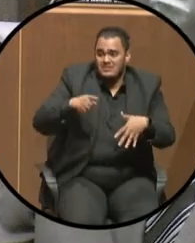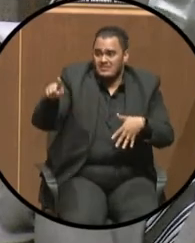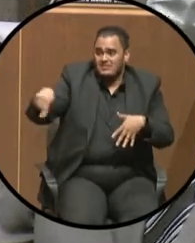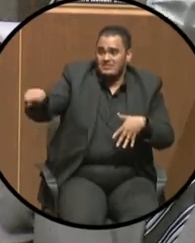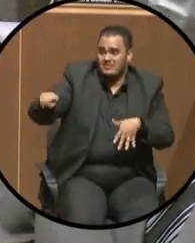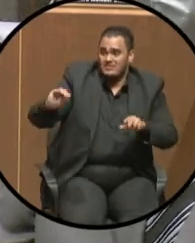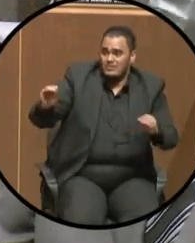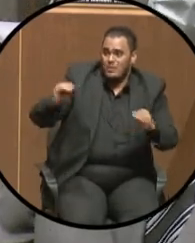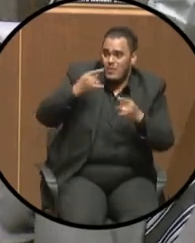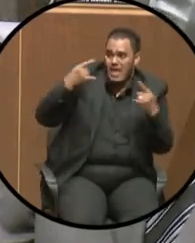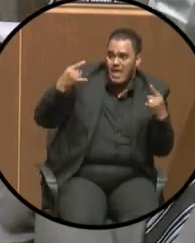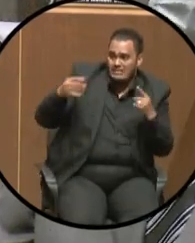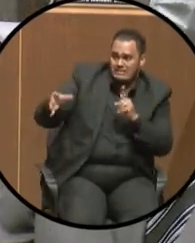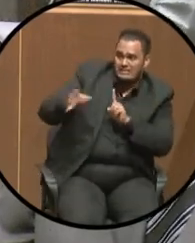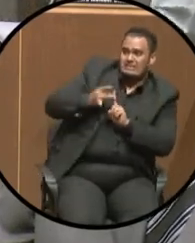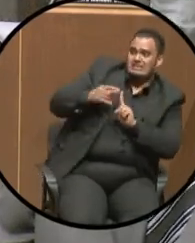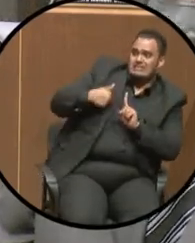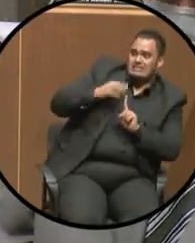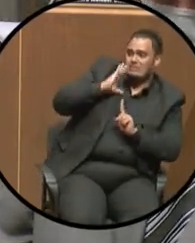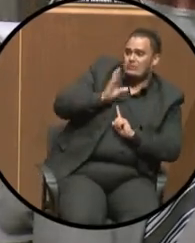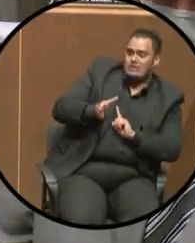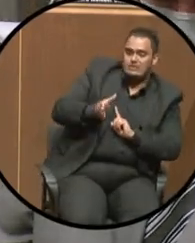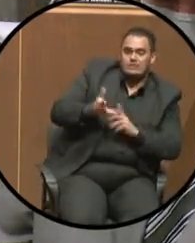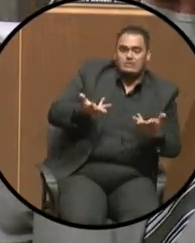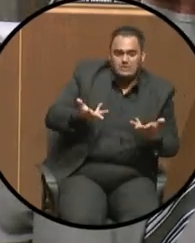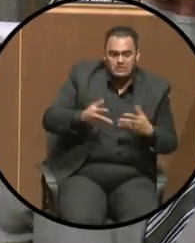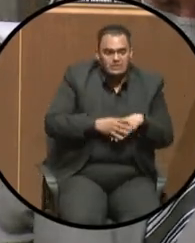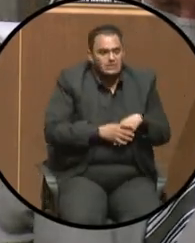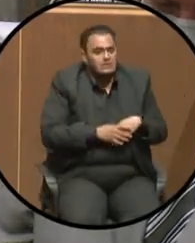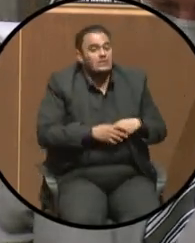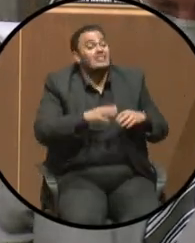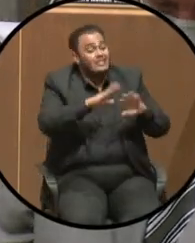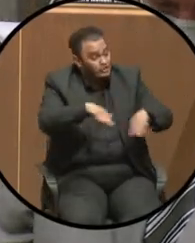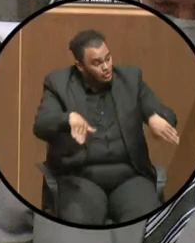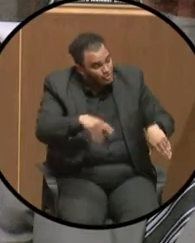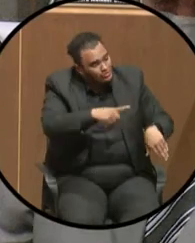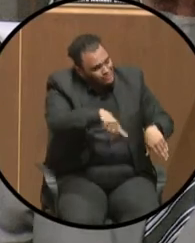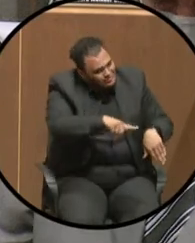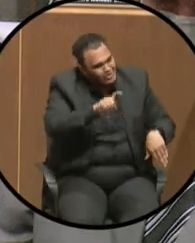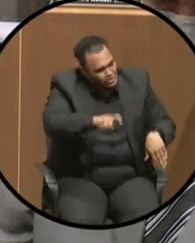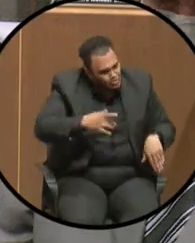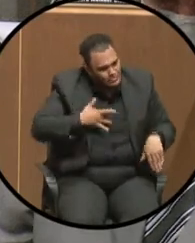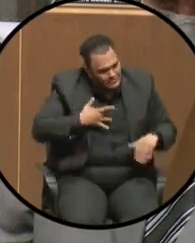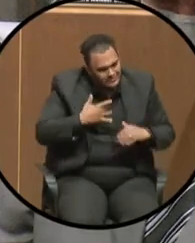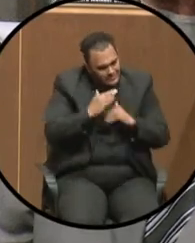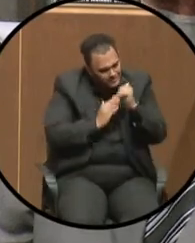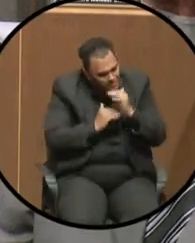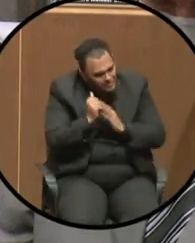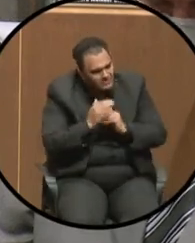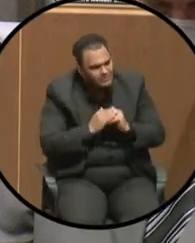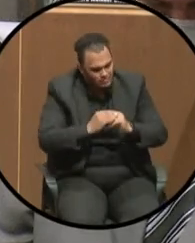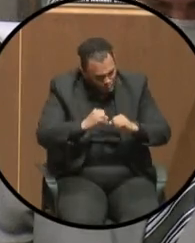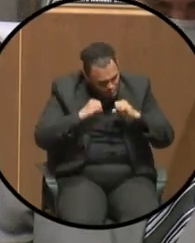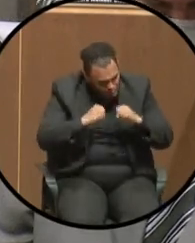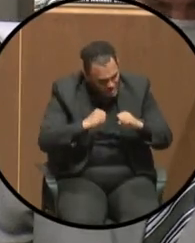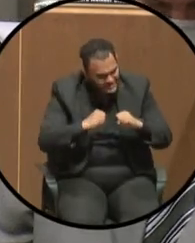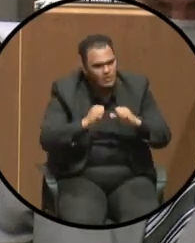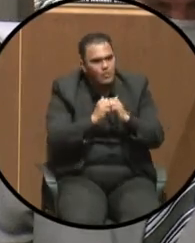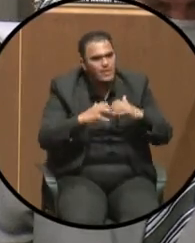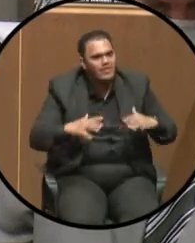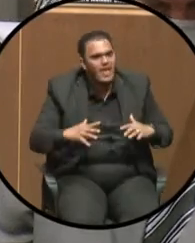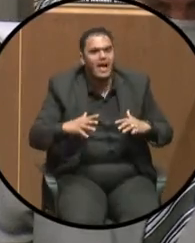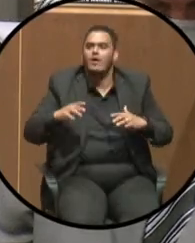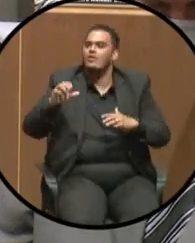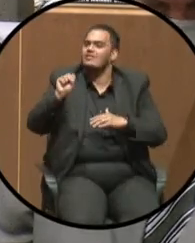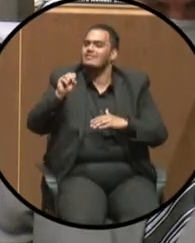others aren't masking. Children are deserving of protection without any added social implications. We know that